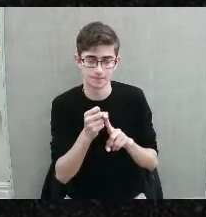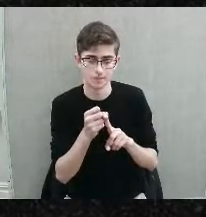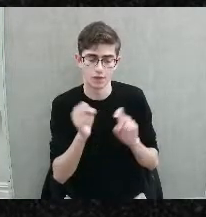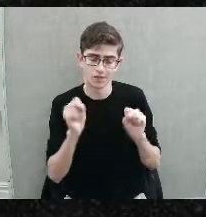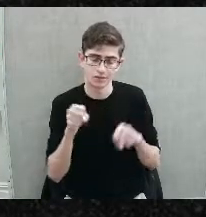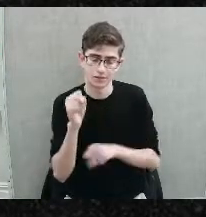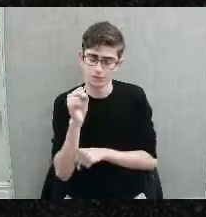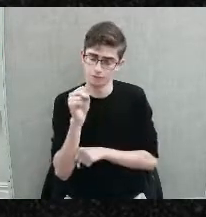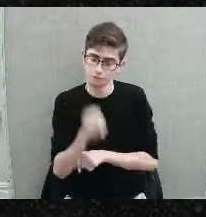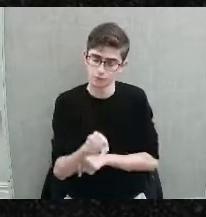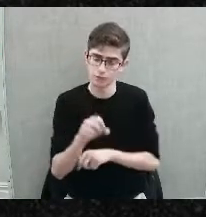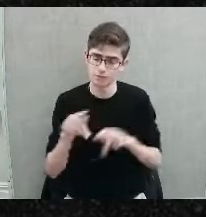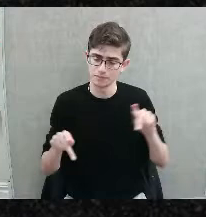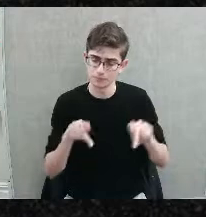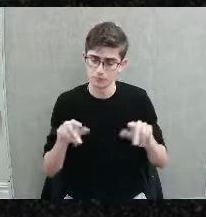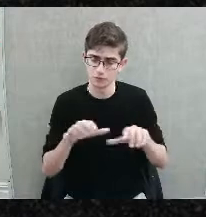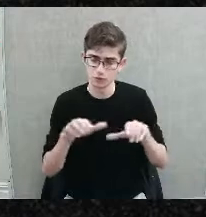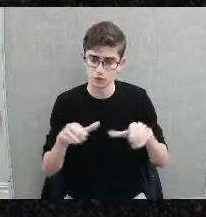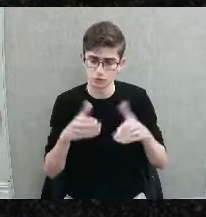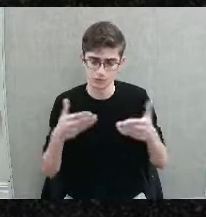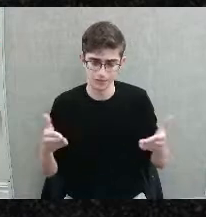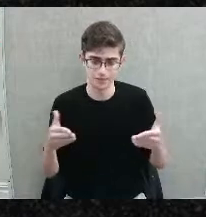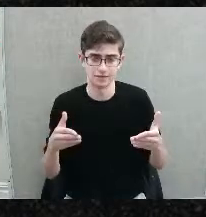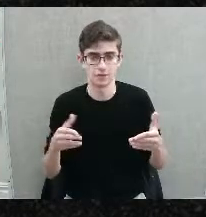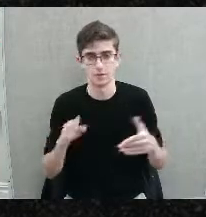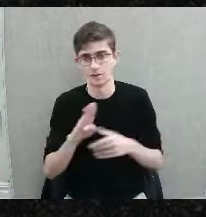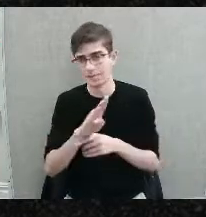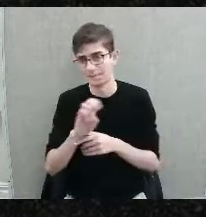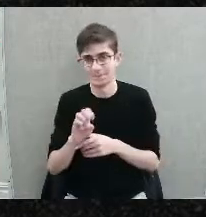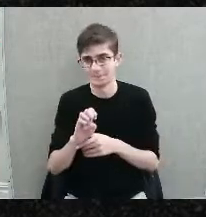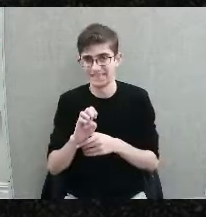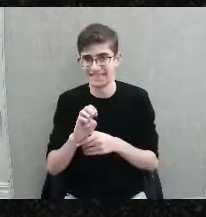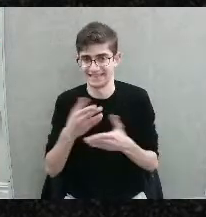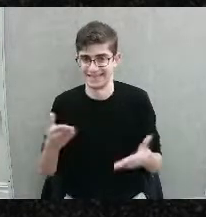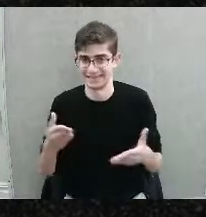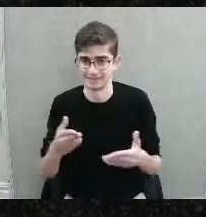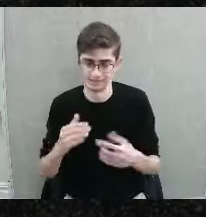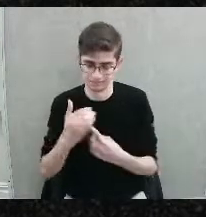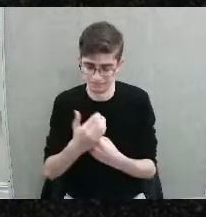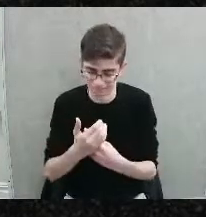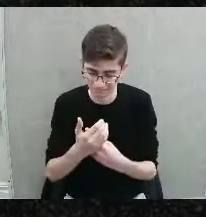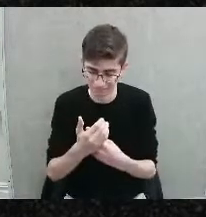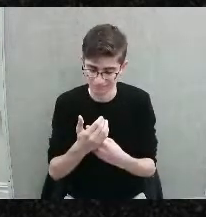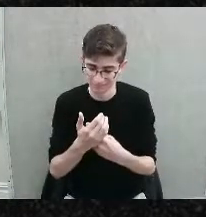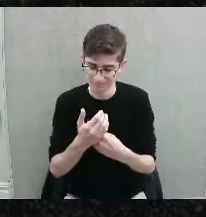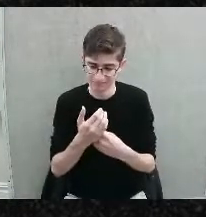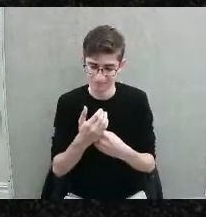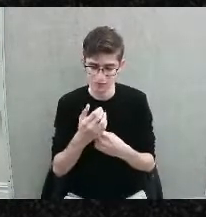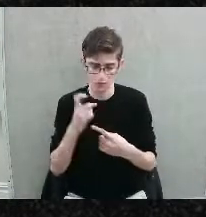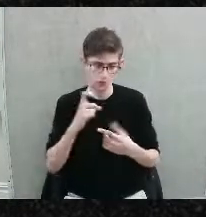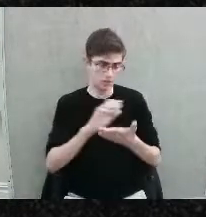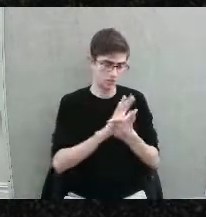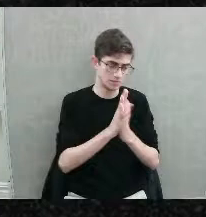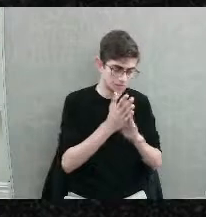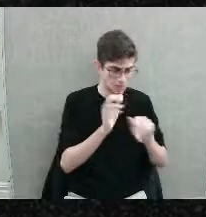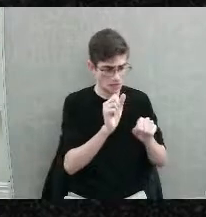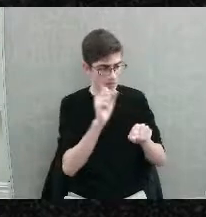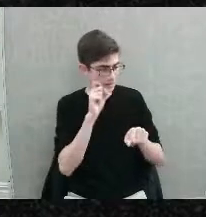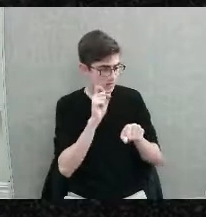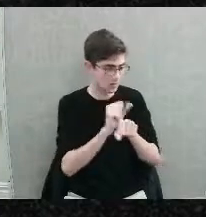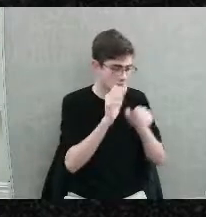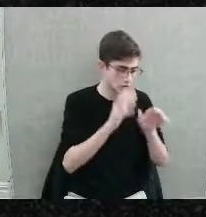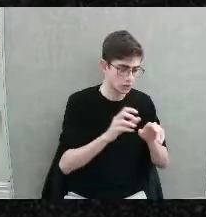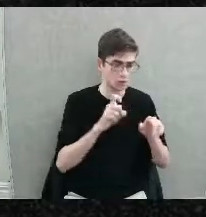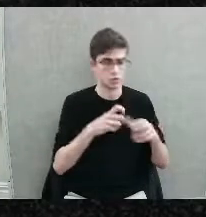to do things and even to be things, to be workers, students, lovers, to be loved, to form families,